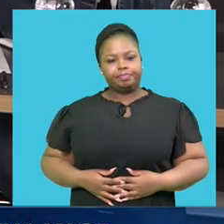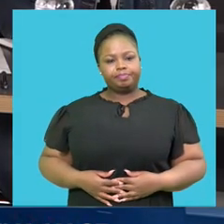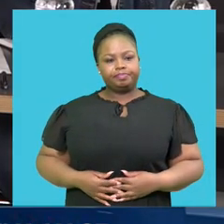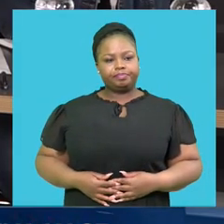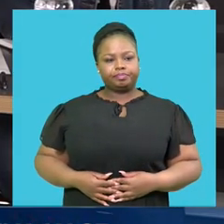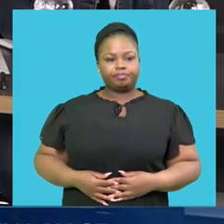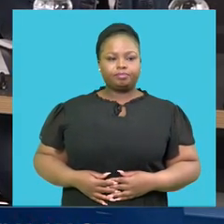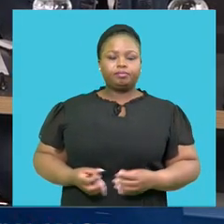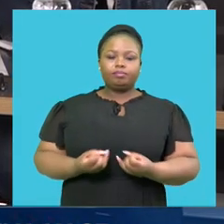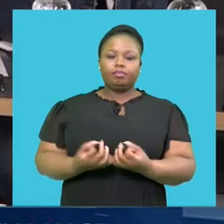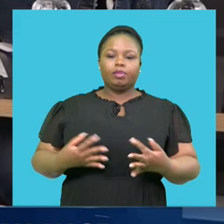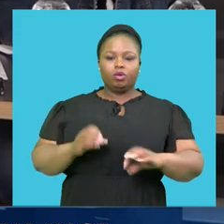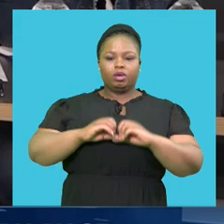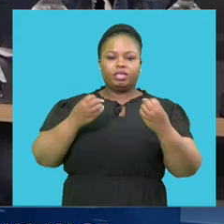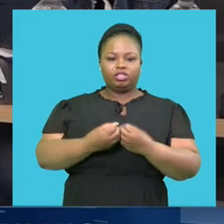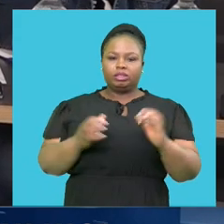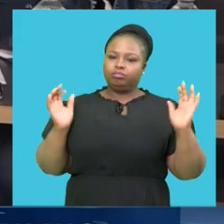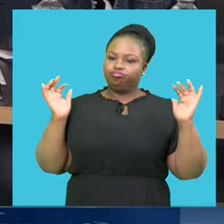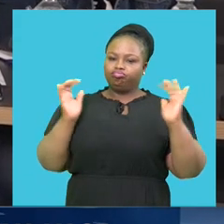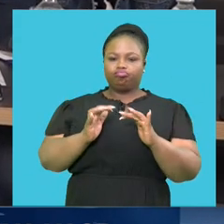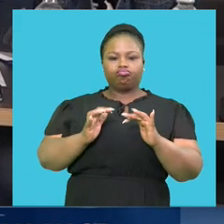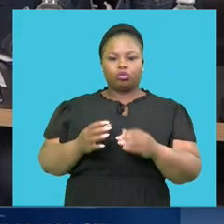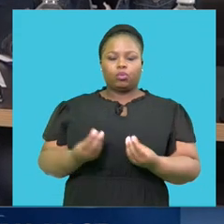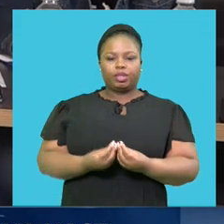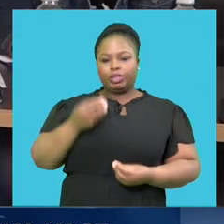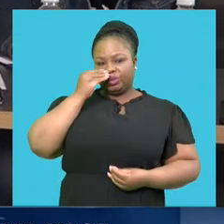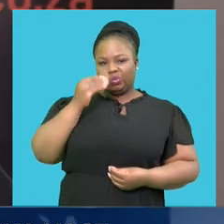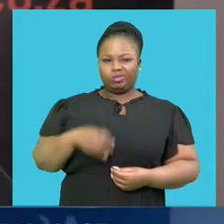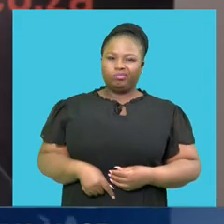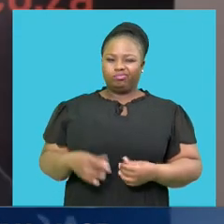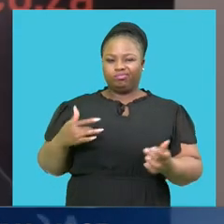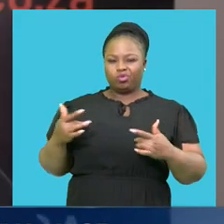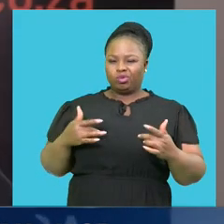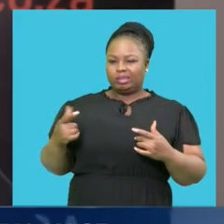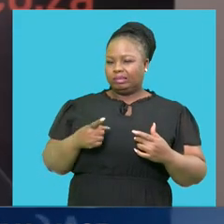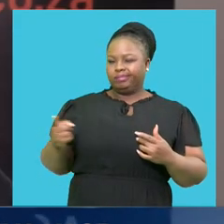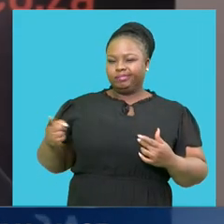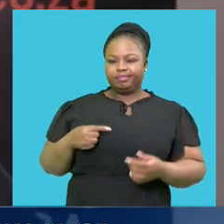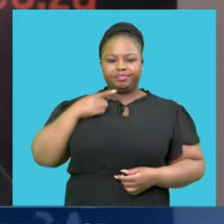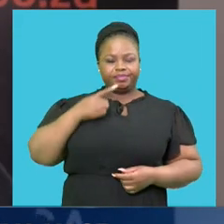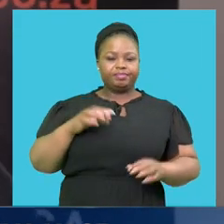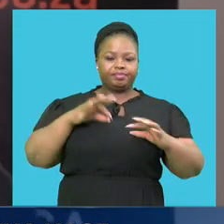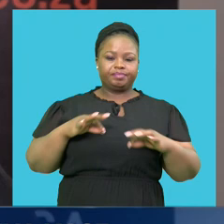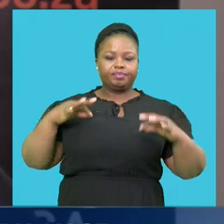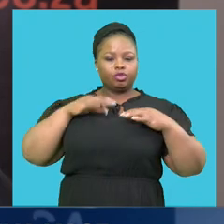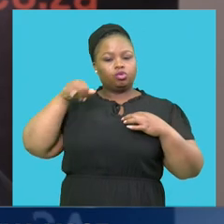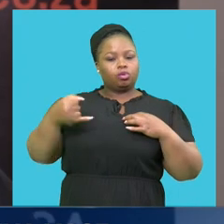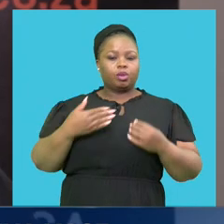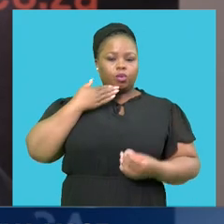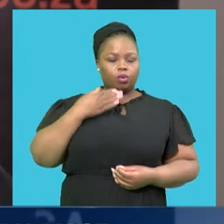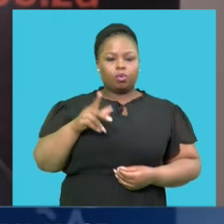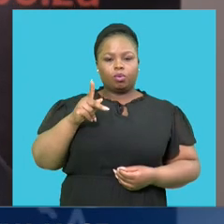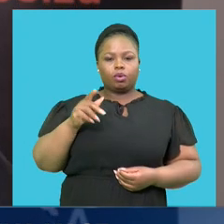Kandige paka tigogunye intlanga lhugene uibambe inko mwanononda, haba gufagali saizmemele lo sokubau soto lo waseko li